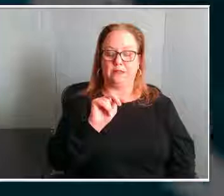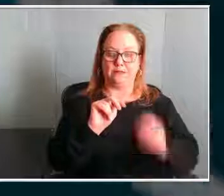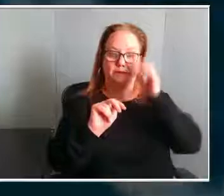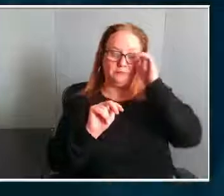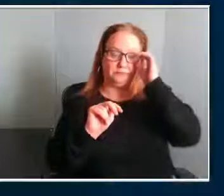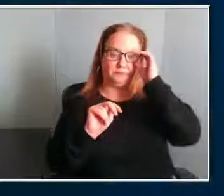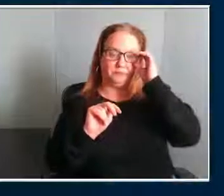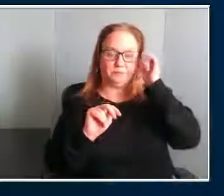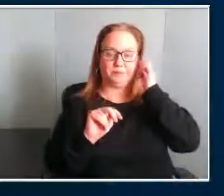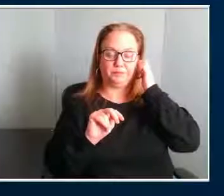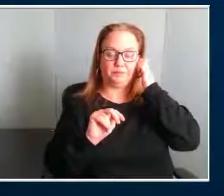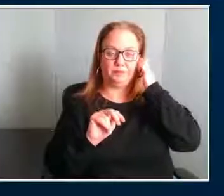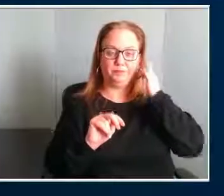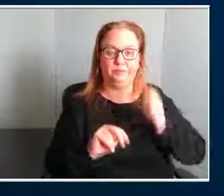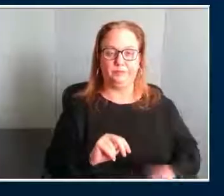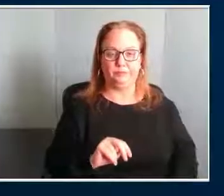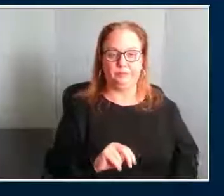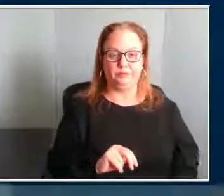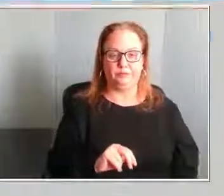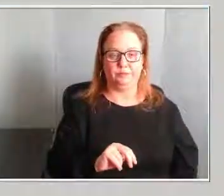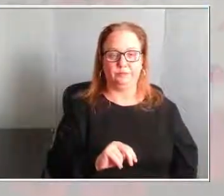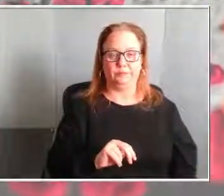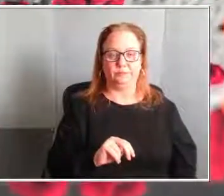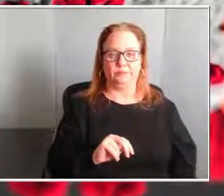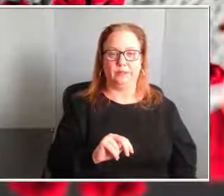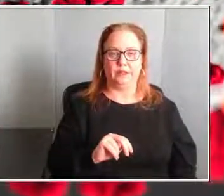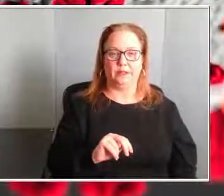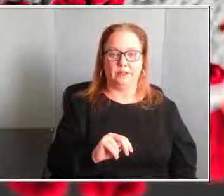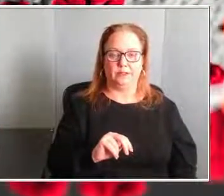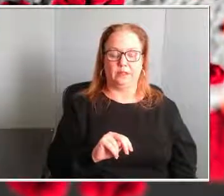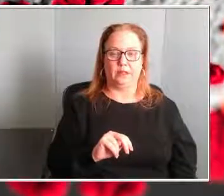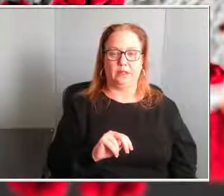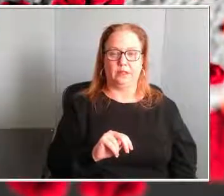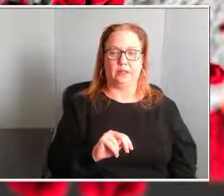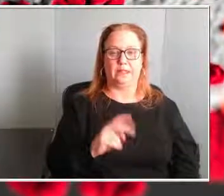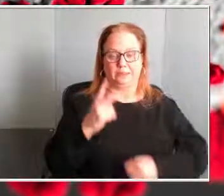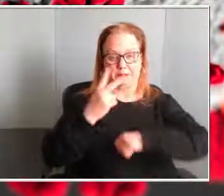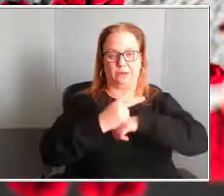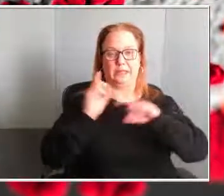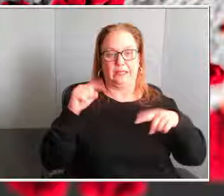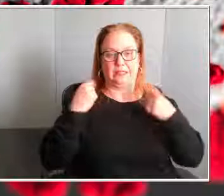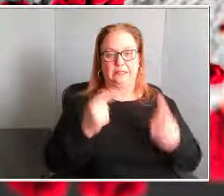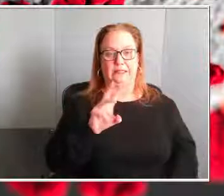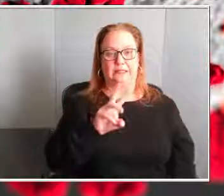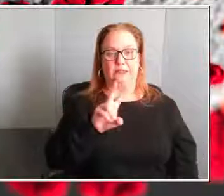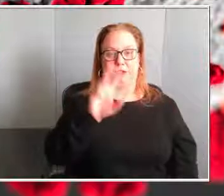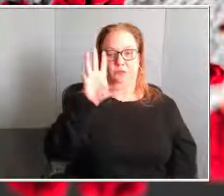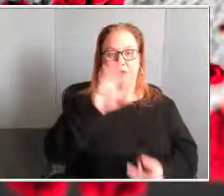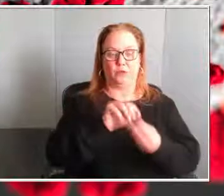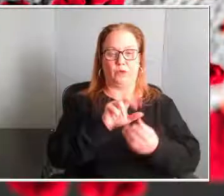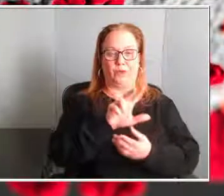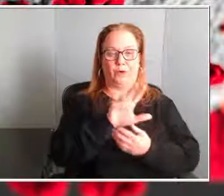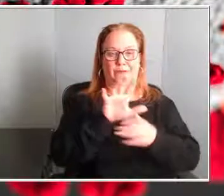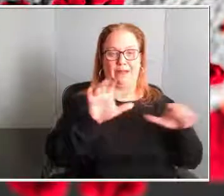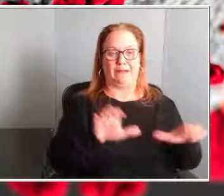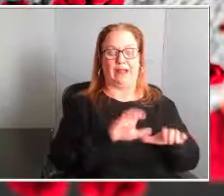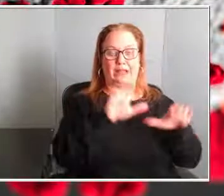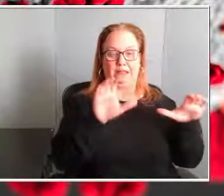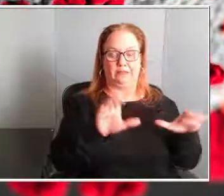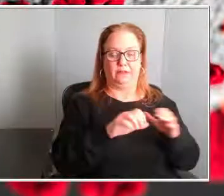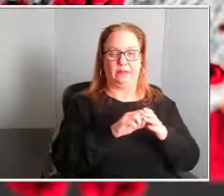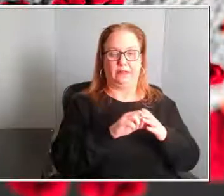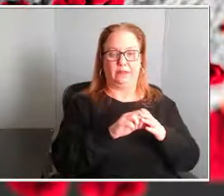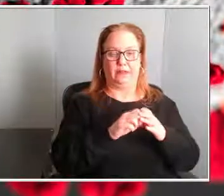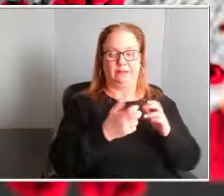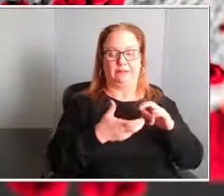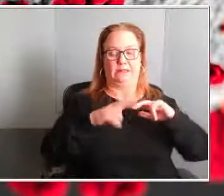COVID count. Yeah, it hasn't been good the last 2 days, unfortunately. 62 total, but 35 active. So that is up